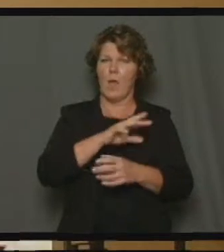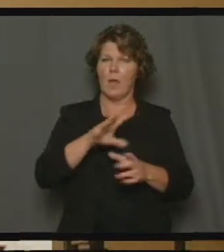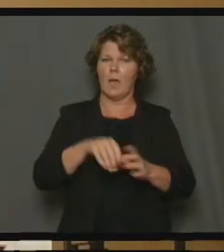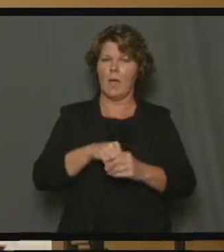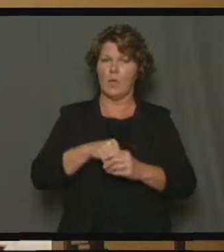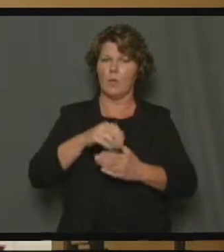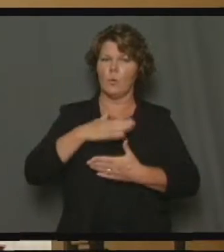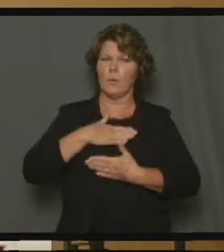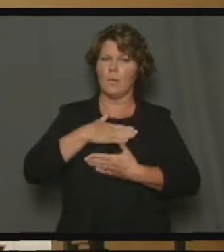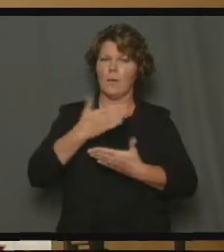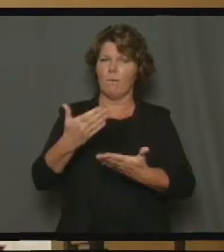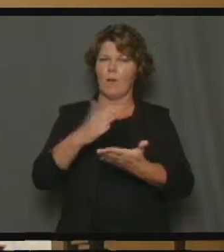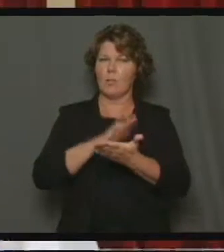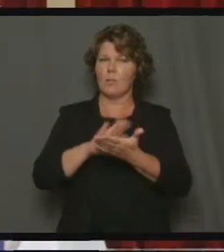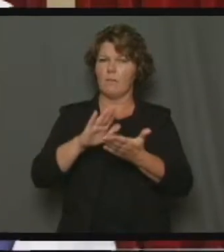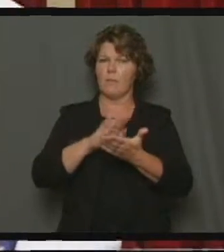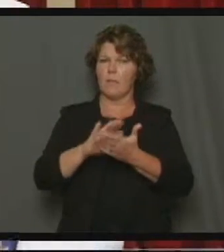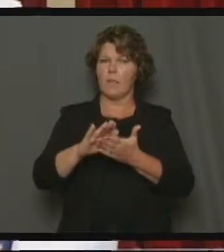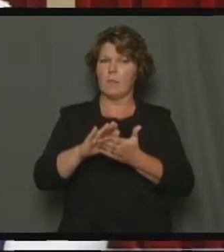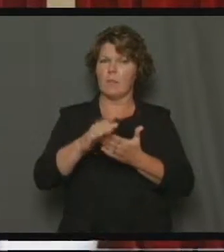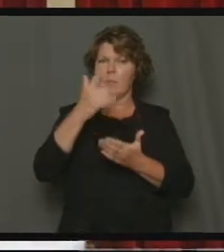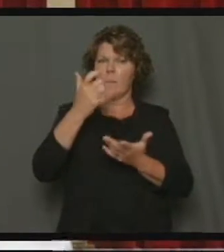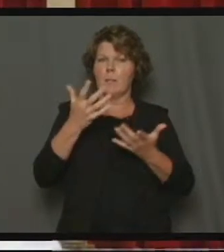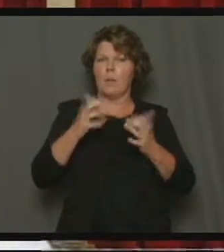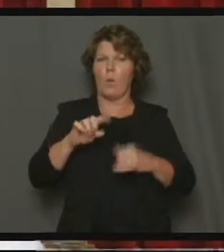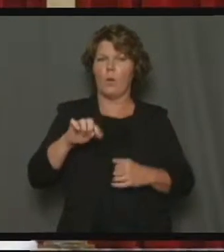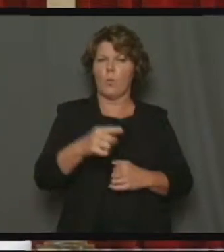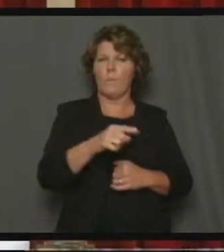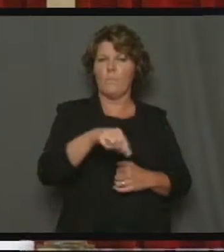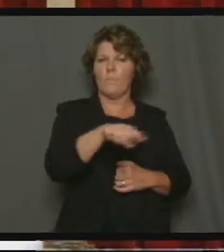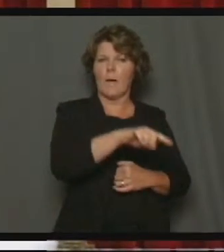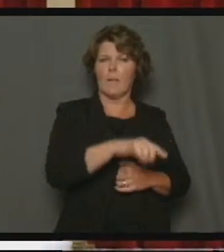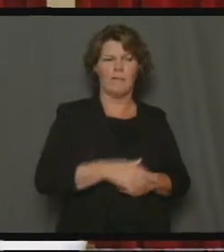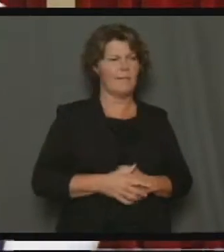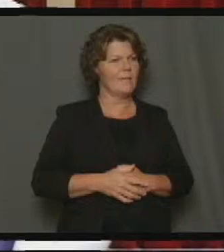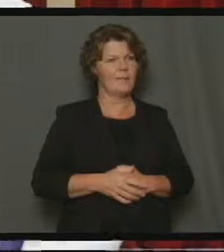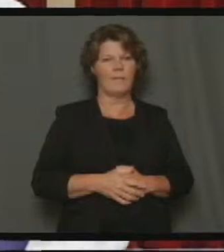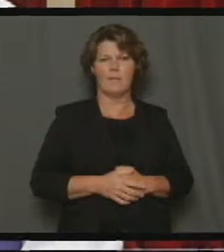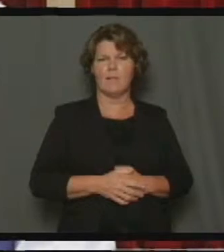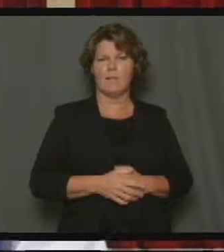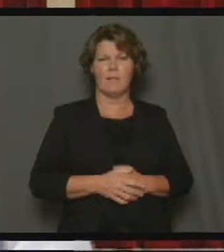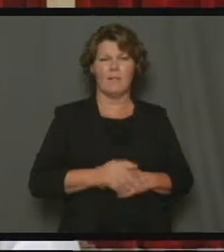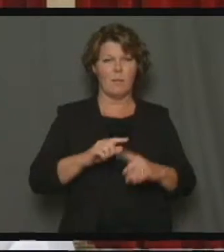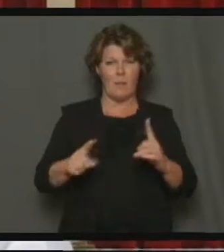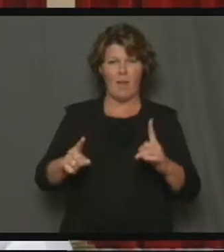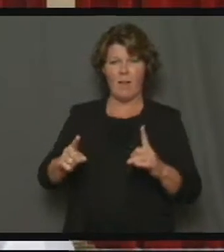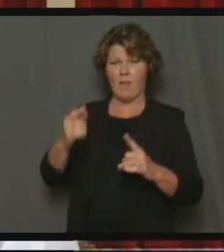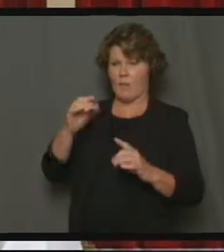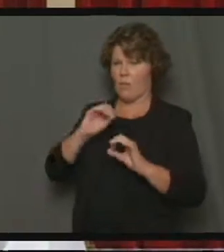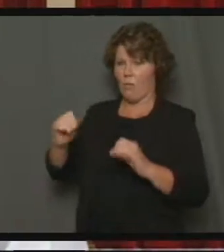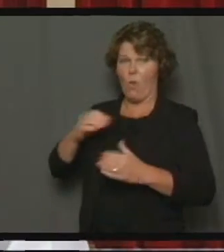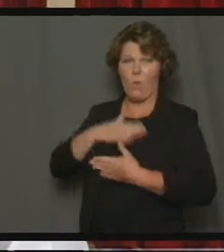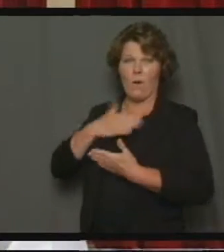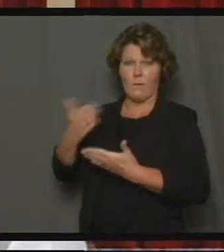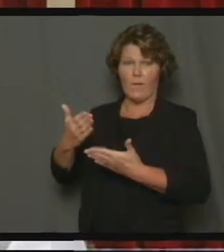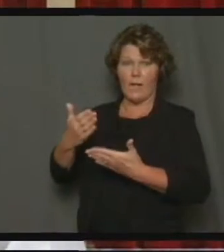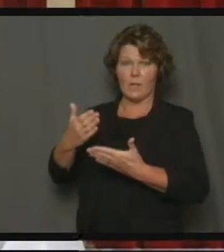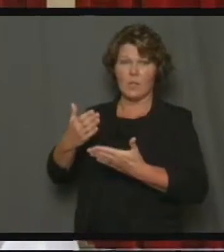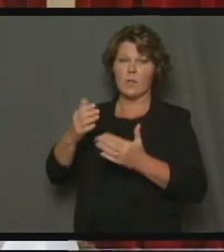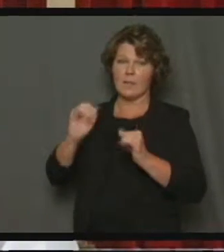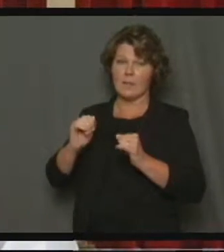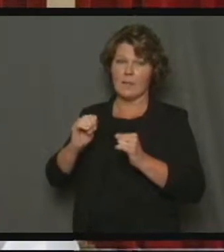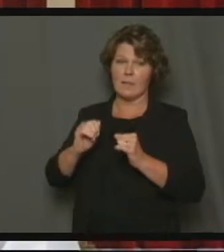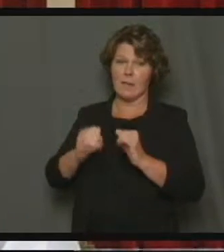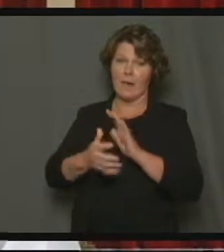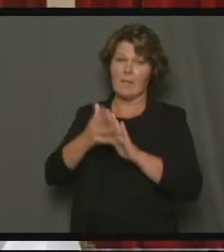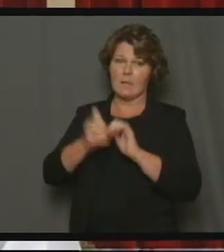offend anyone. Not confessing our sins has eternal consequences. As the disciple John puts